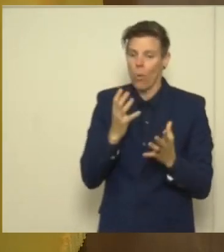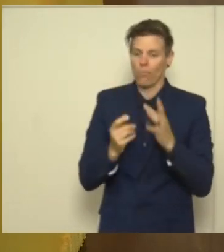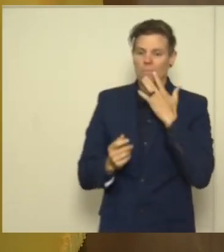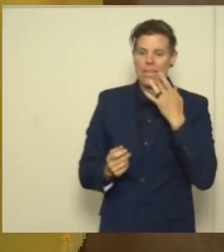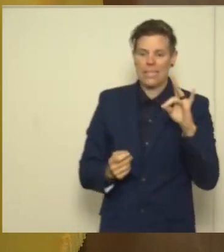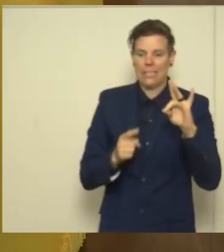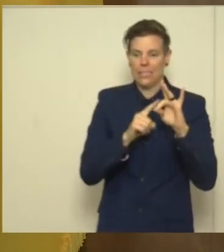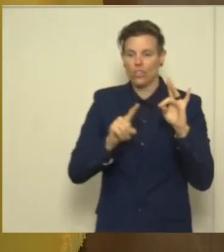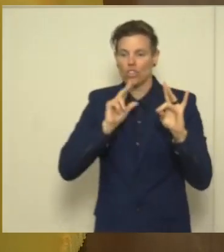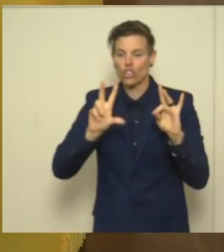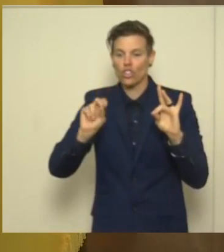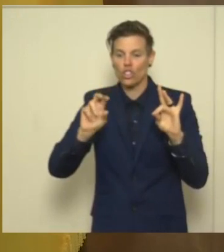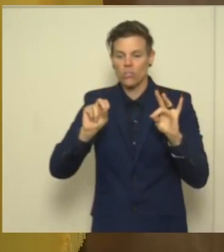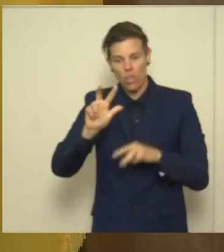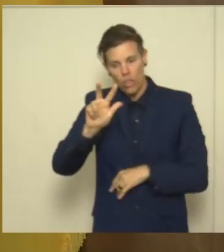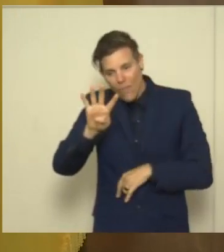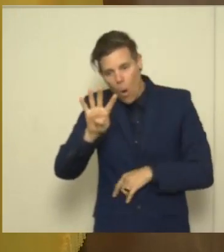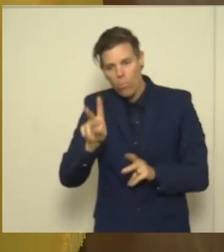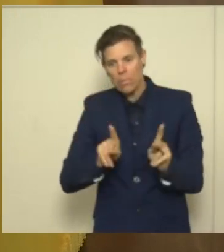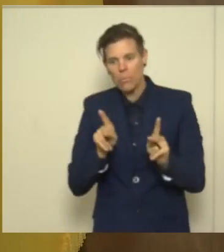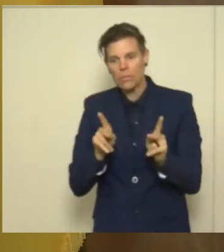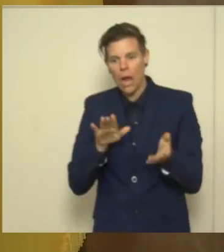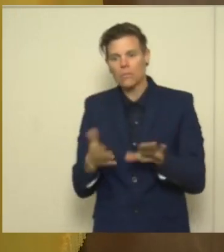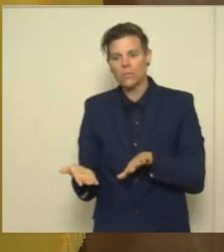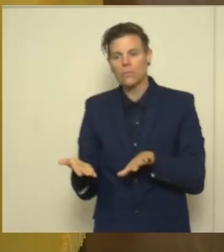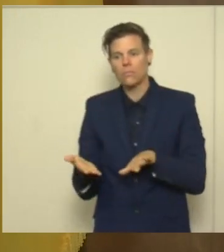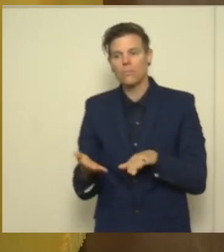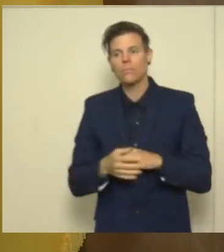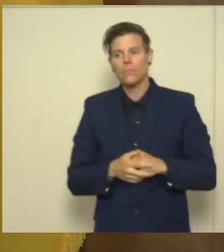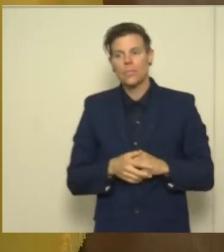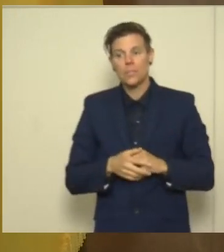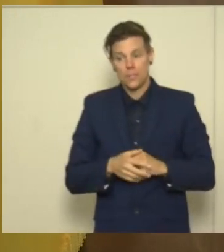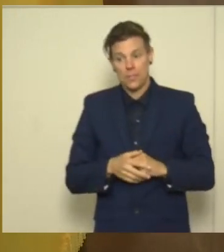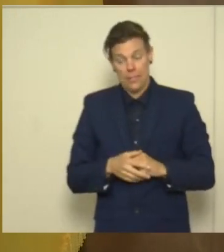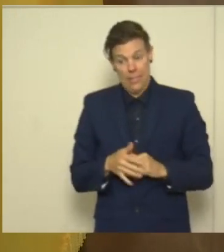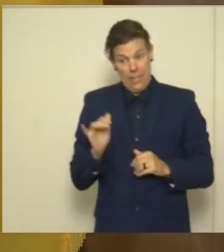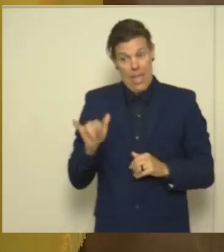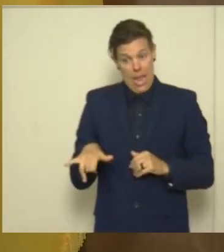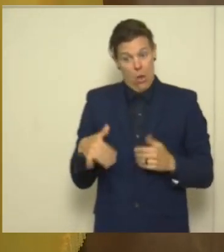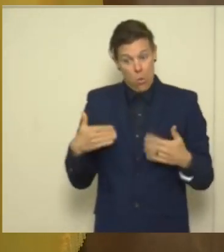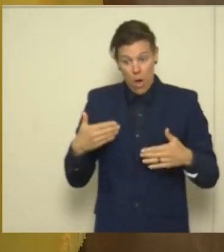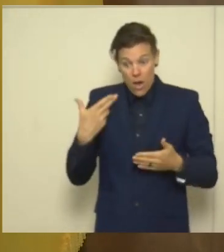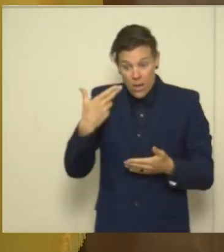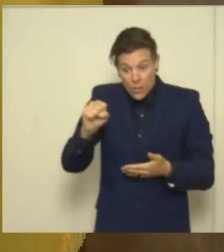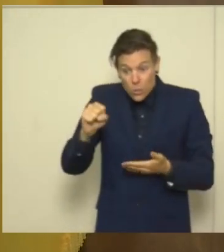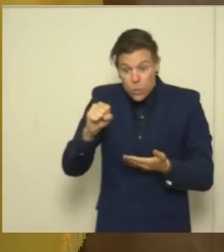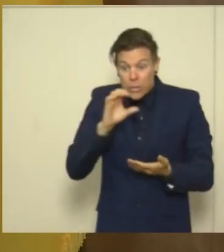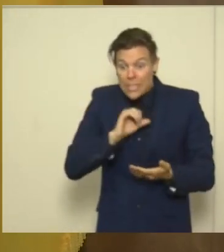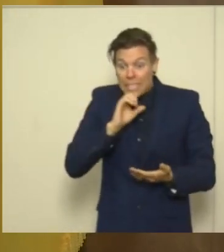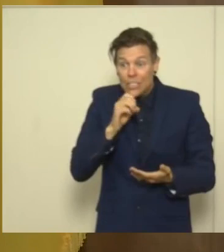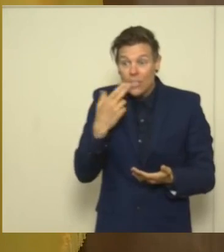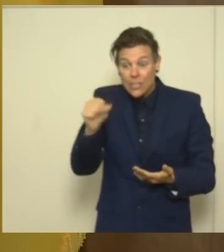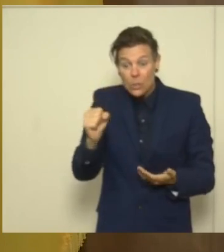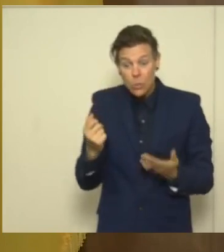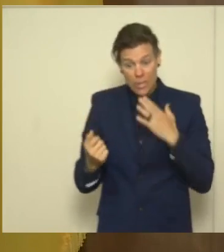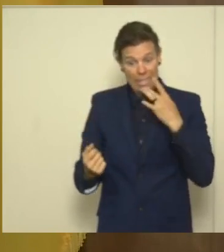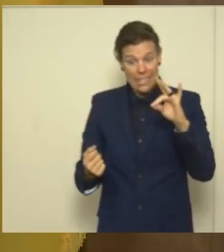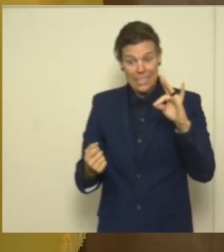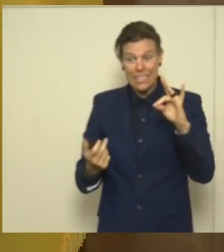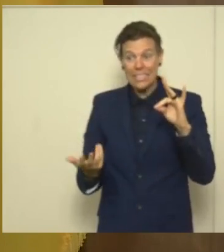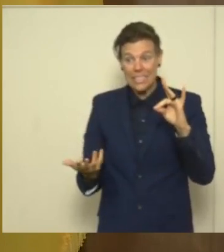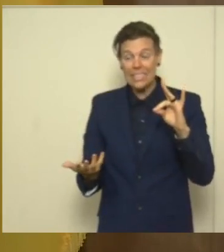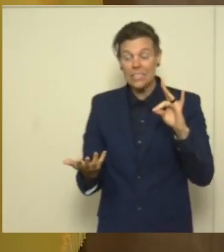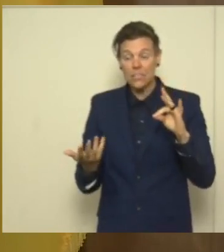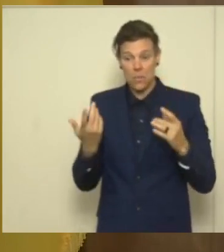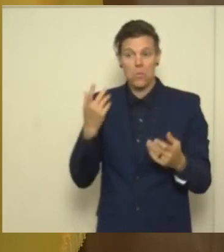18 to 30. You know how many high school students are 18? I think that what this country has done a poor job at is